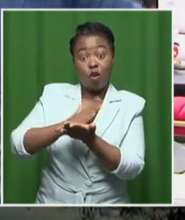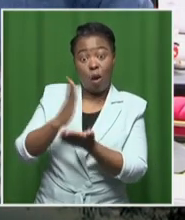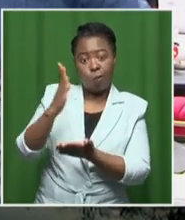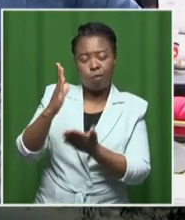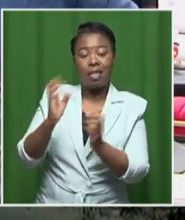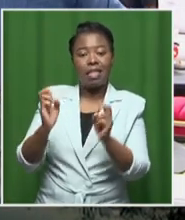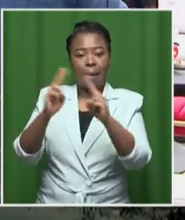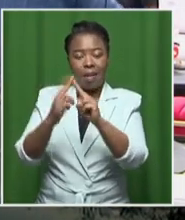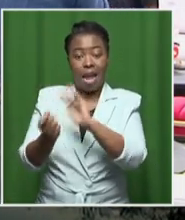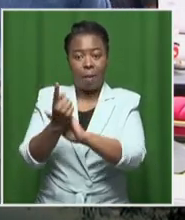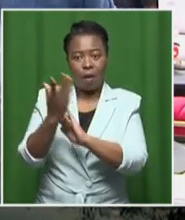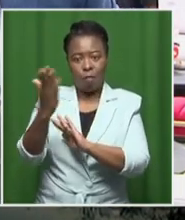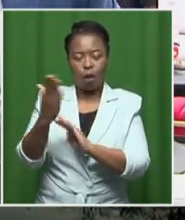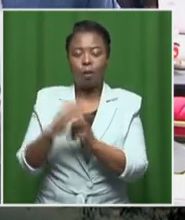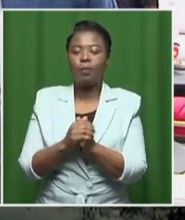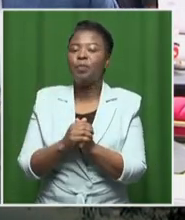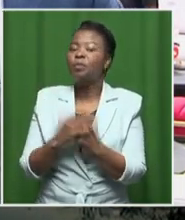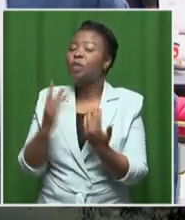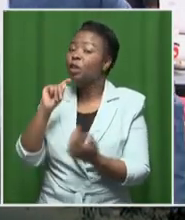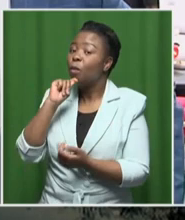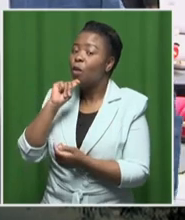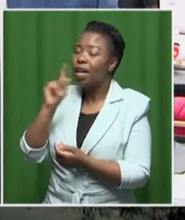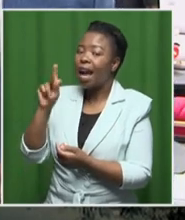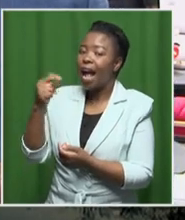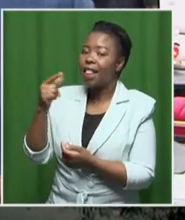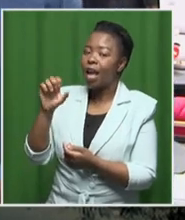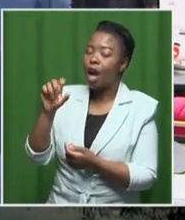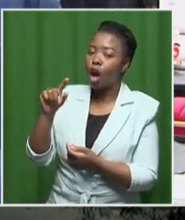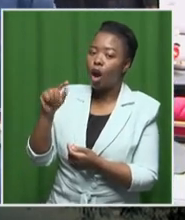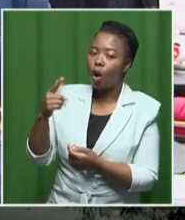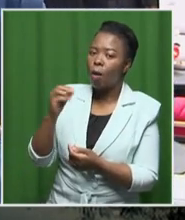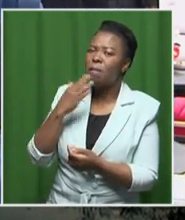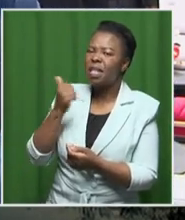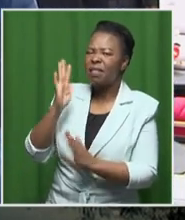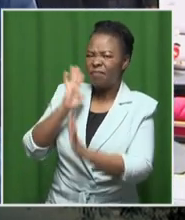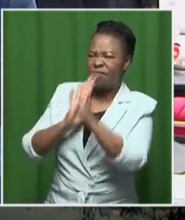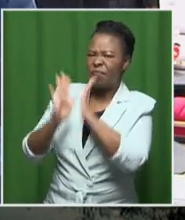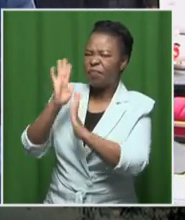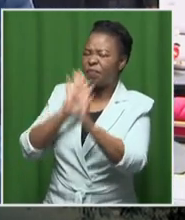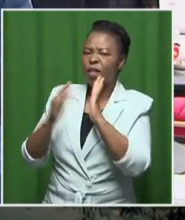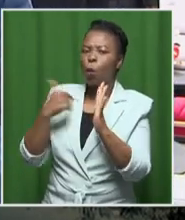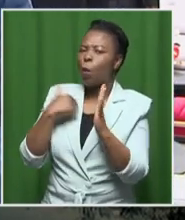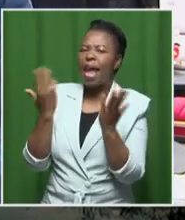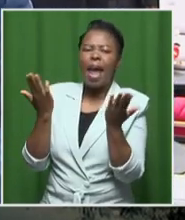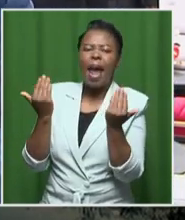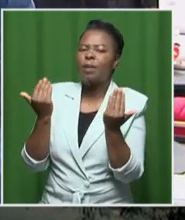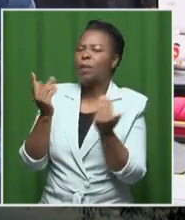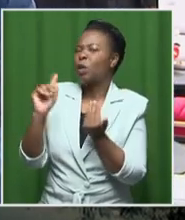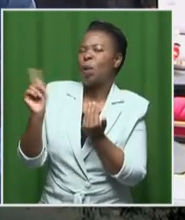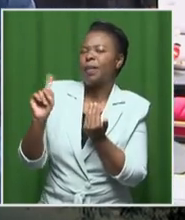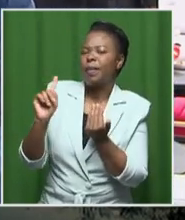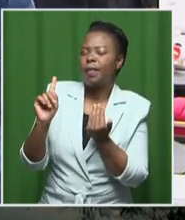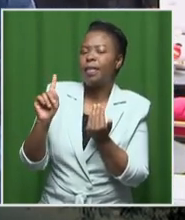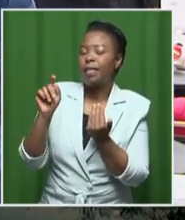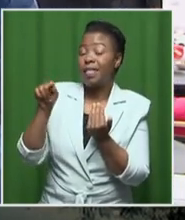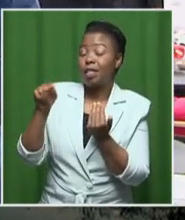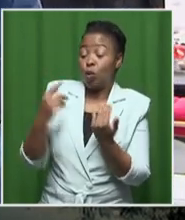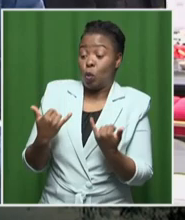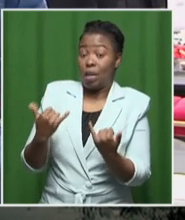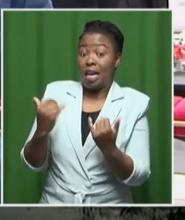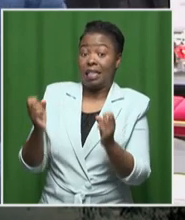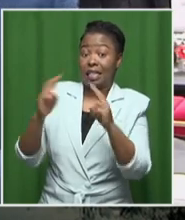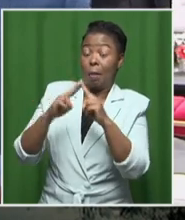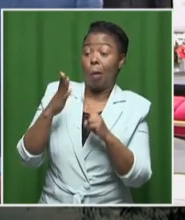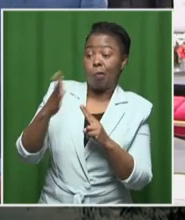going to be held. Katlego, a very good morning to you. Unpack for us what we can expect at the summit today.